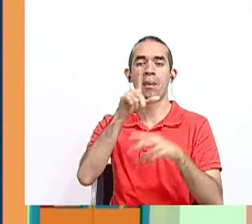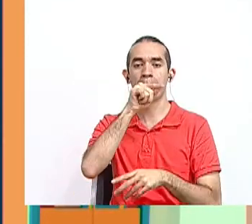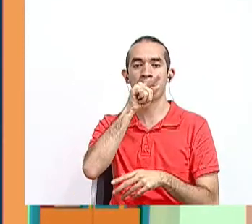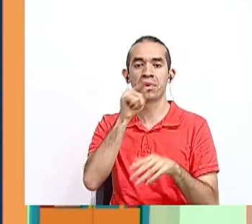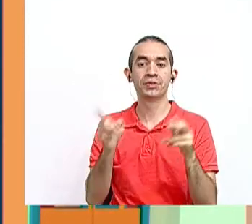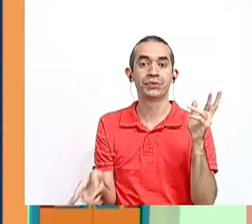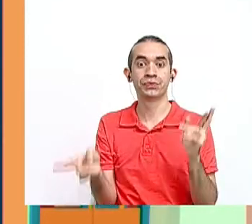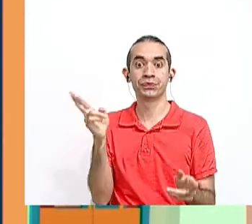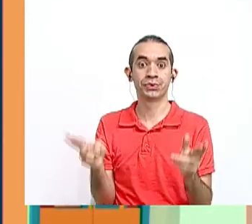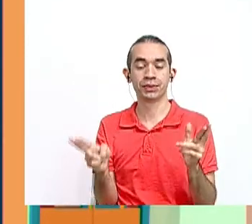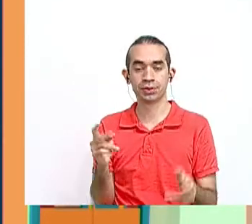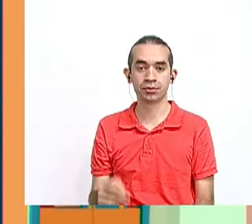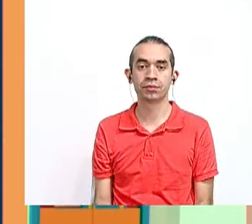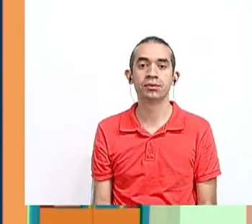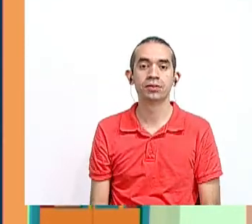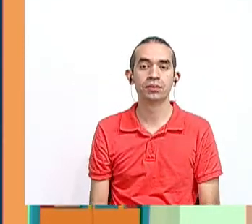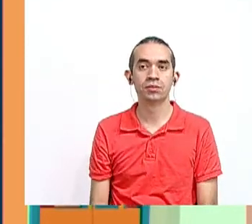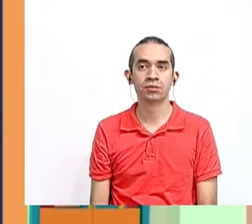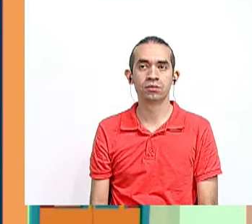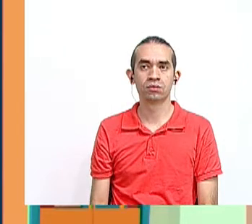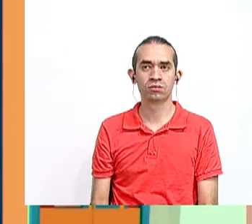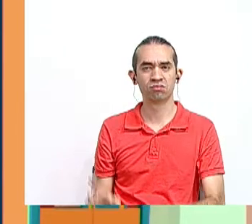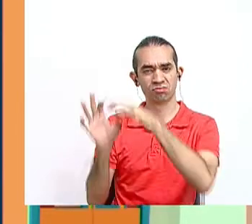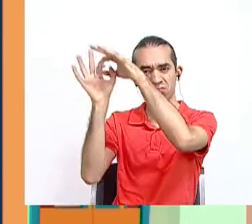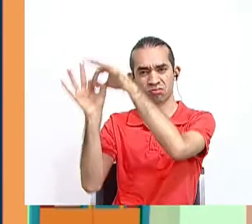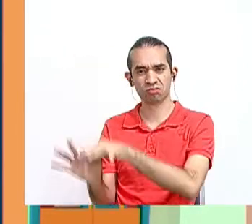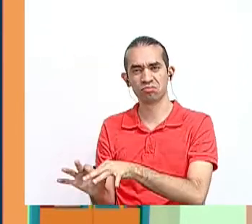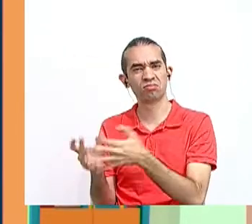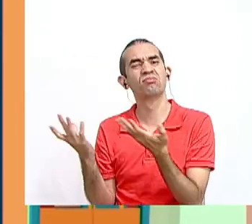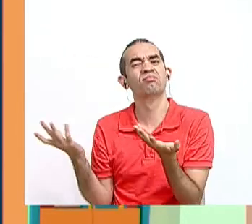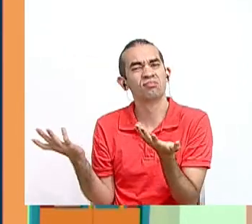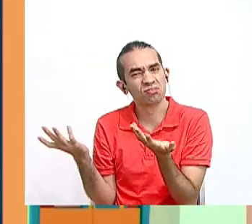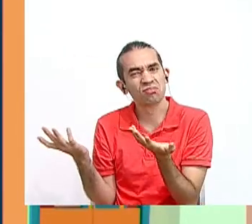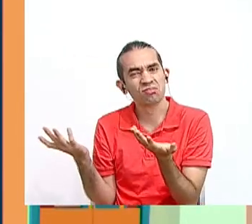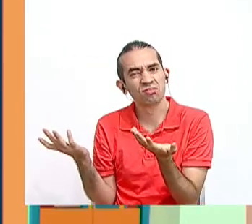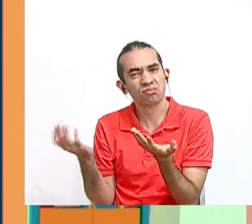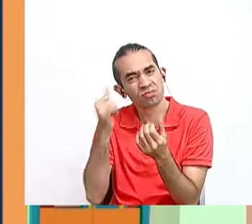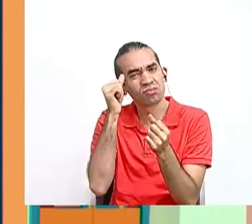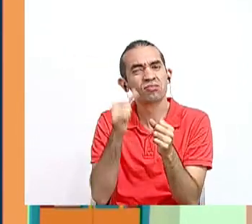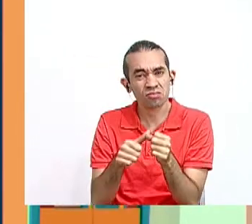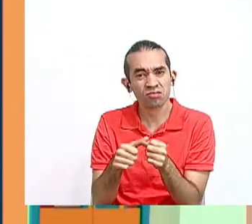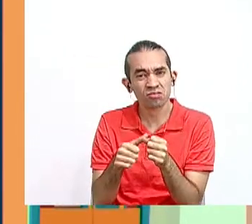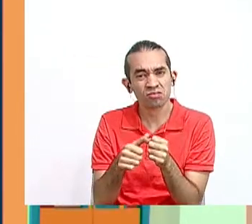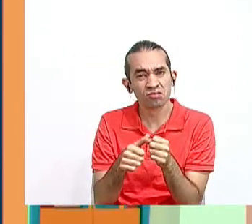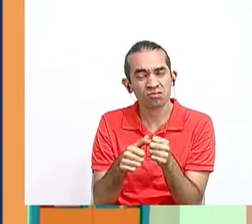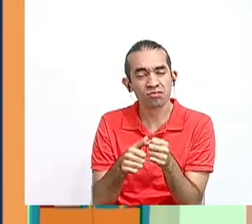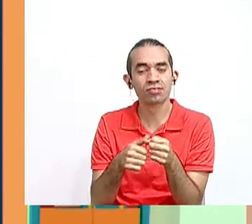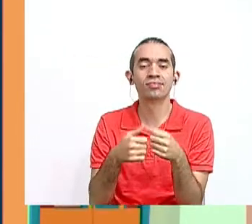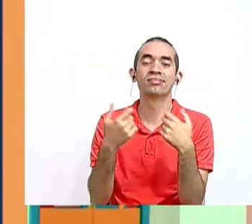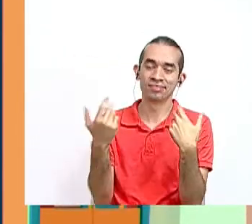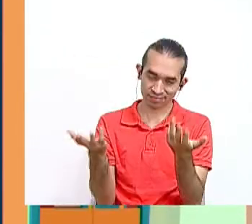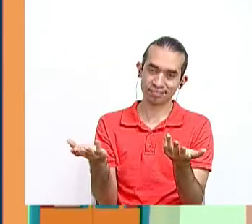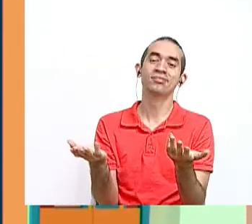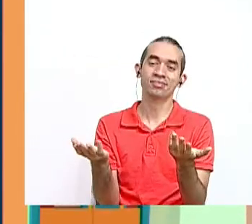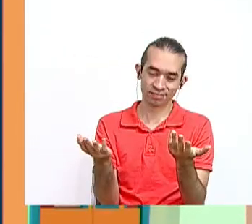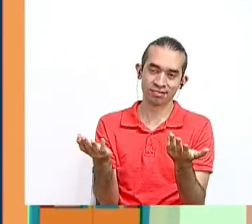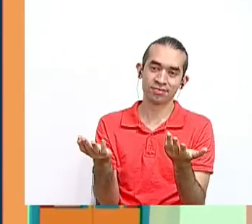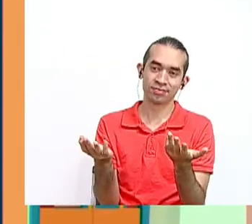all of these have in common? Do you remember? What do these words have in common? Yes, they are